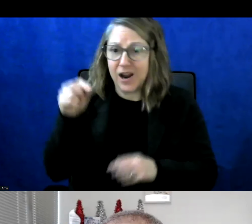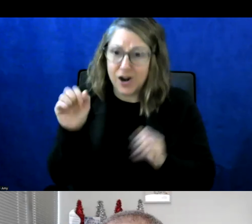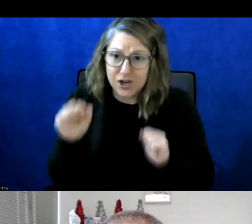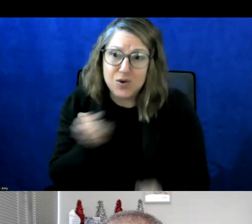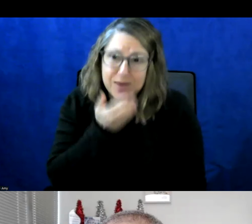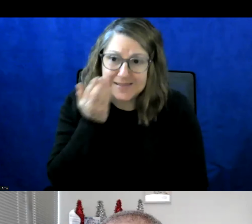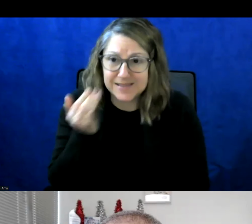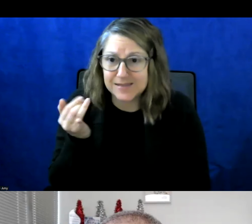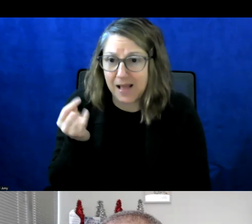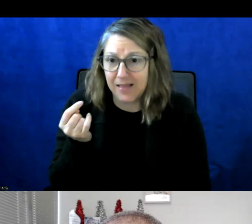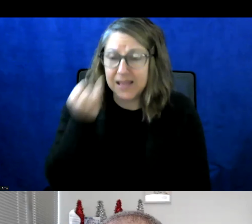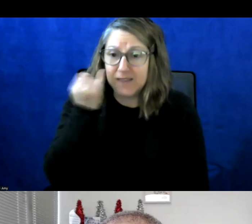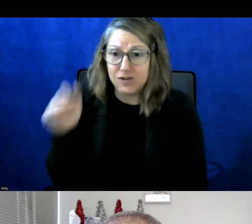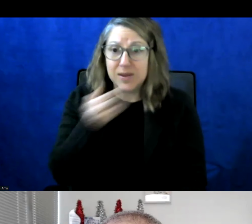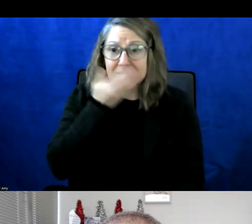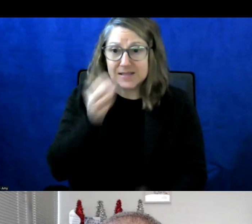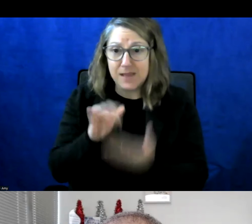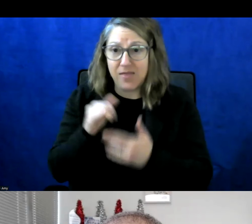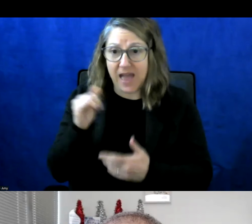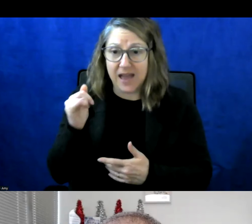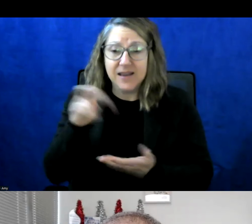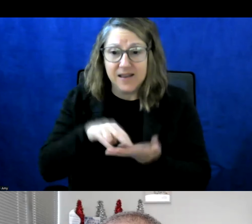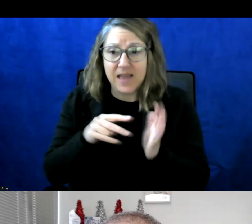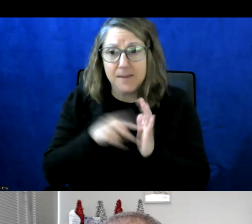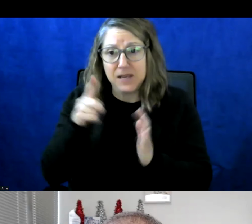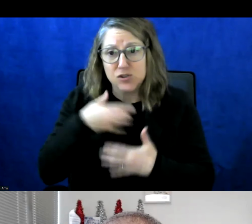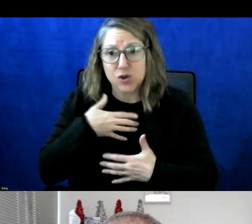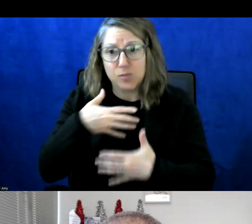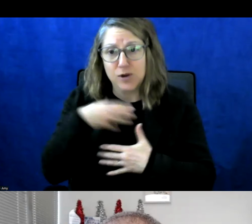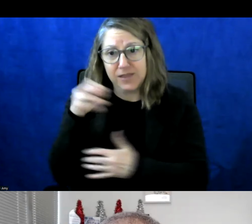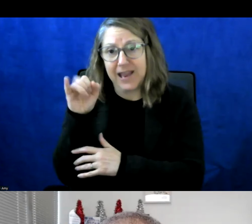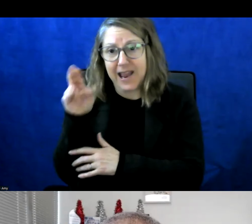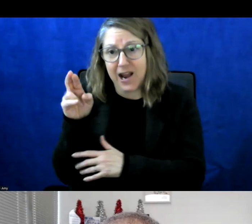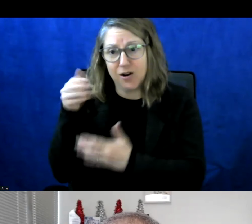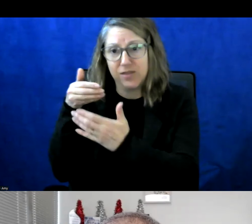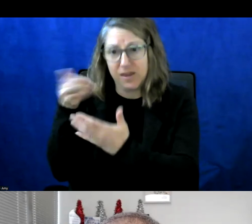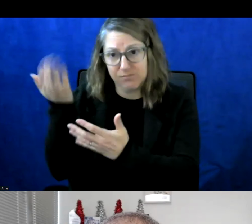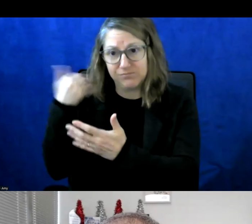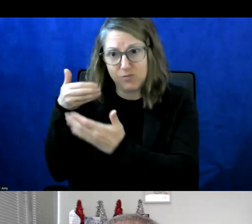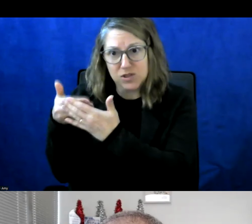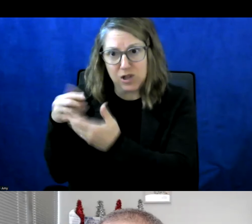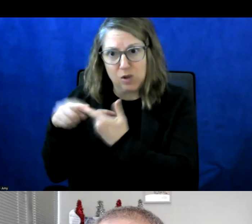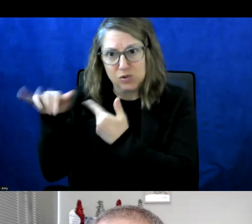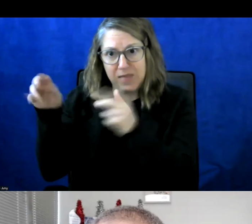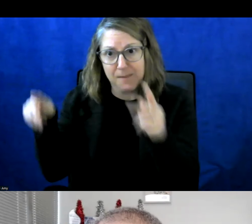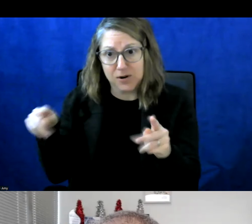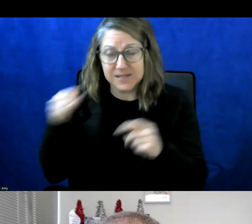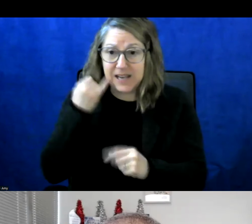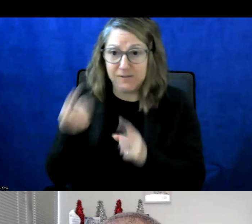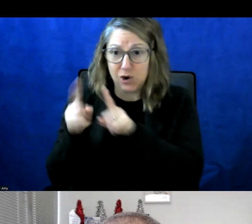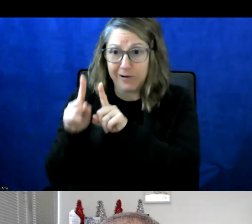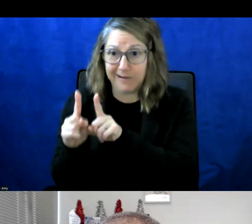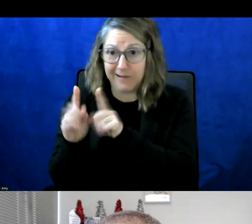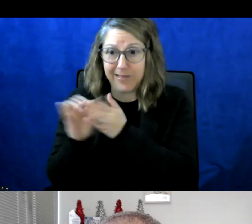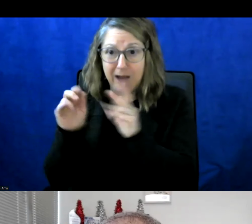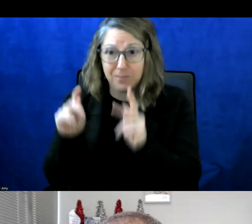smell that smoke. If you can smell that smoke, that means you're breathing air that was close to that person. Now, if you're next to that person, you're going